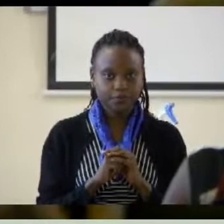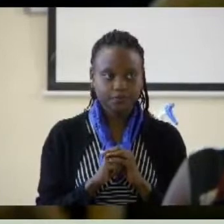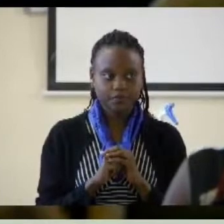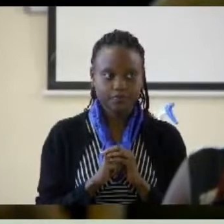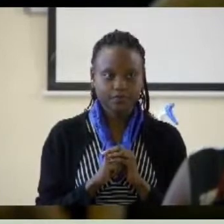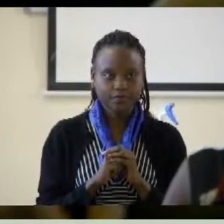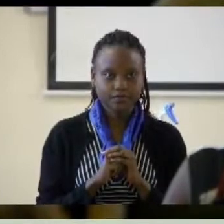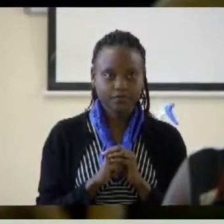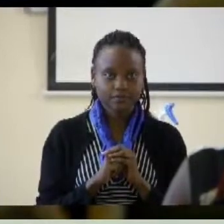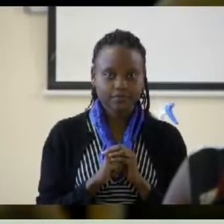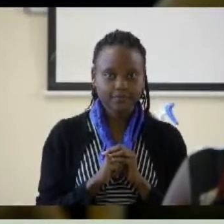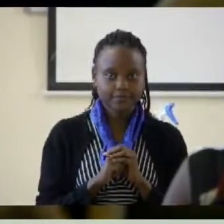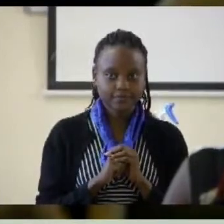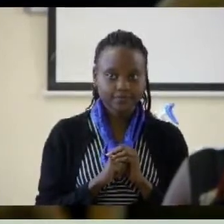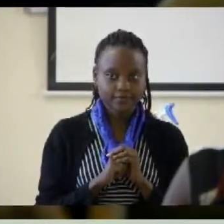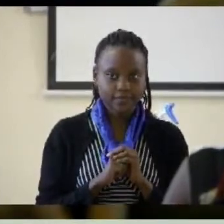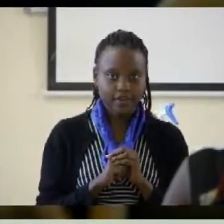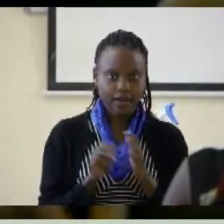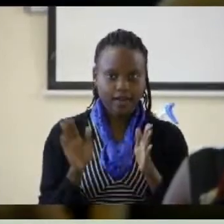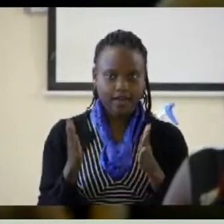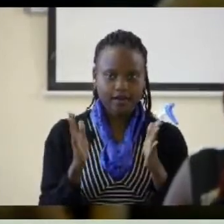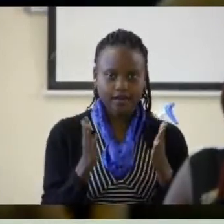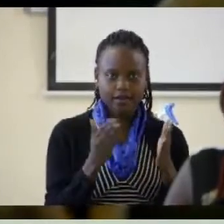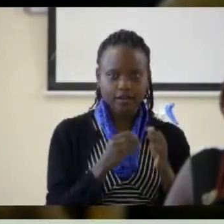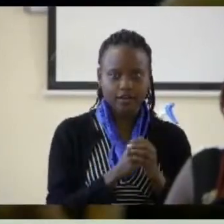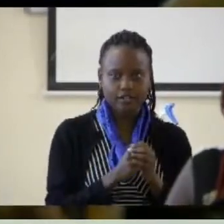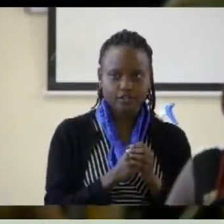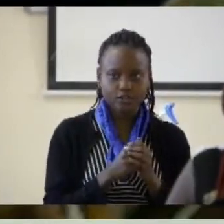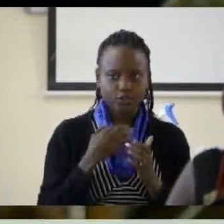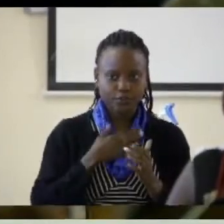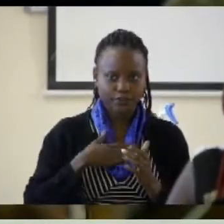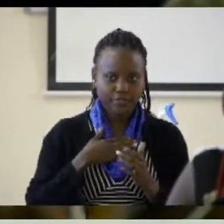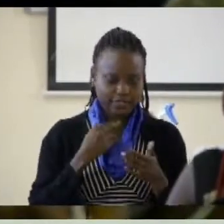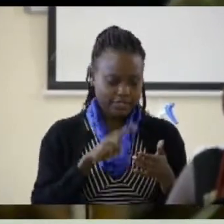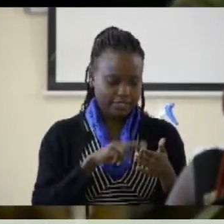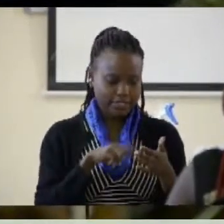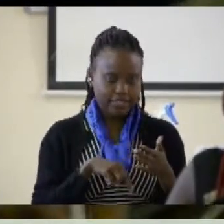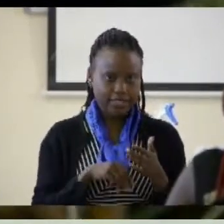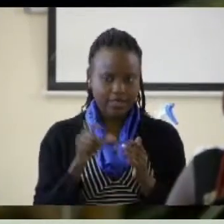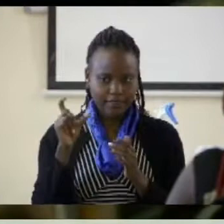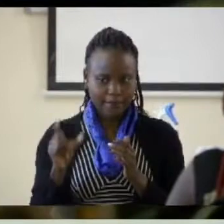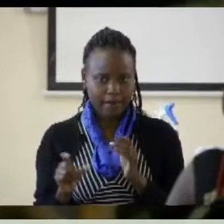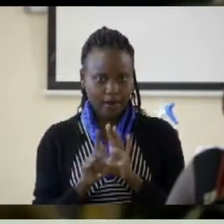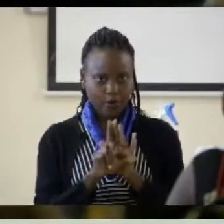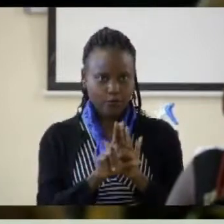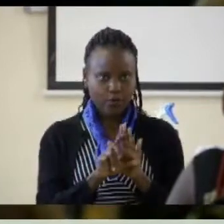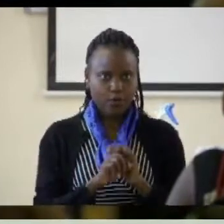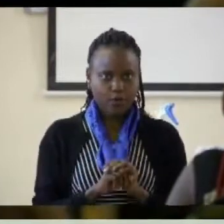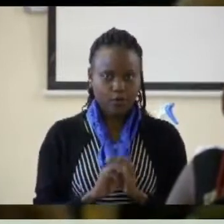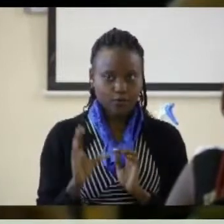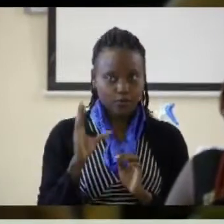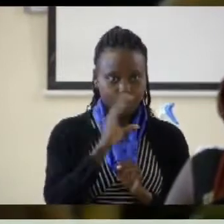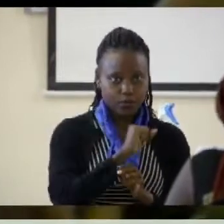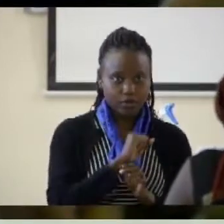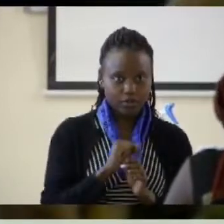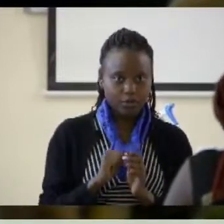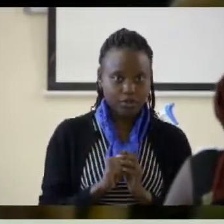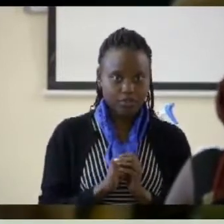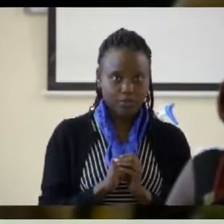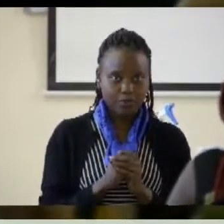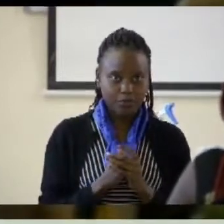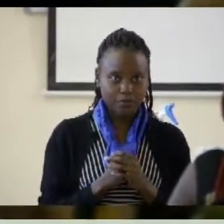And I'd urge you, if you can, read The Man of Law, because when we assume that